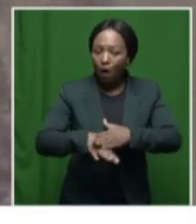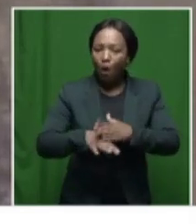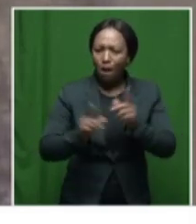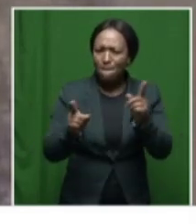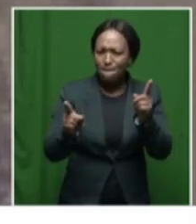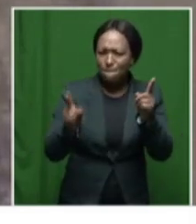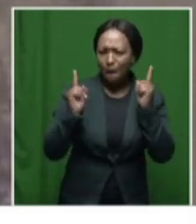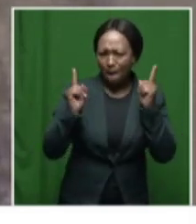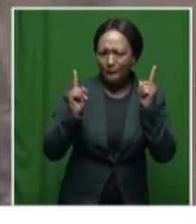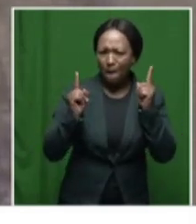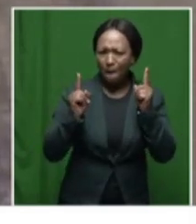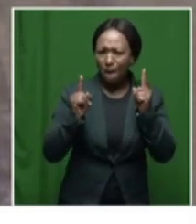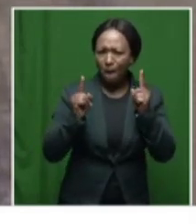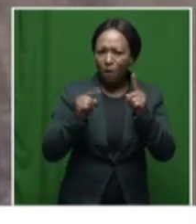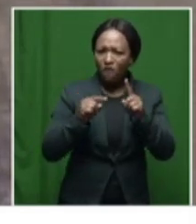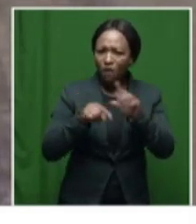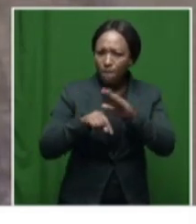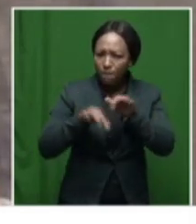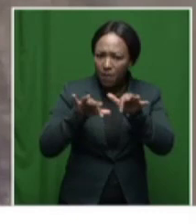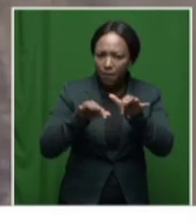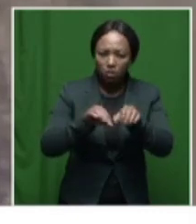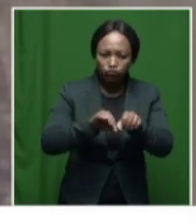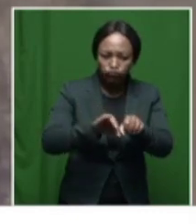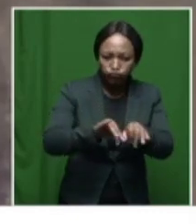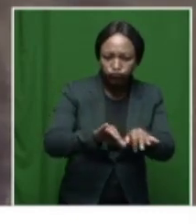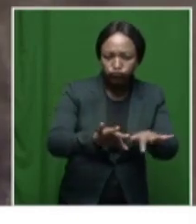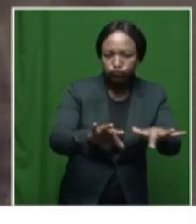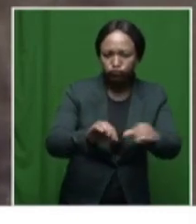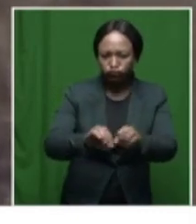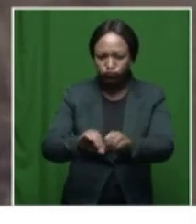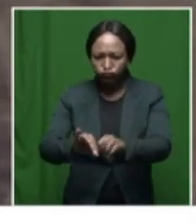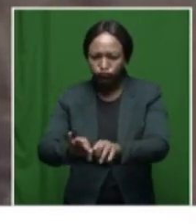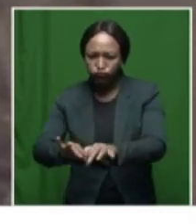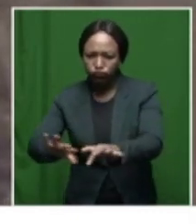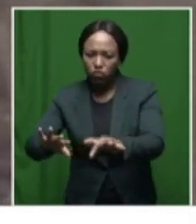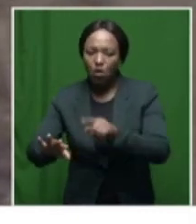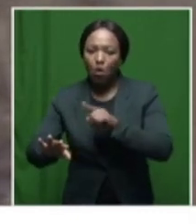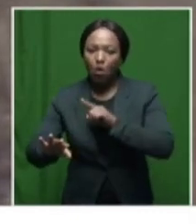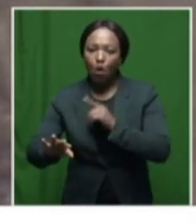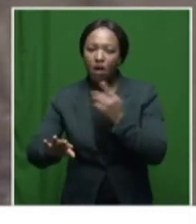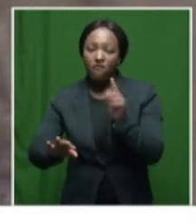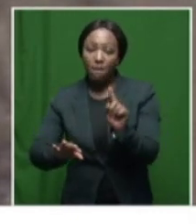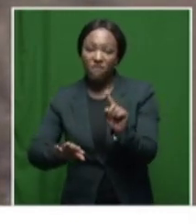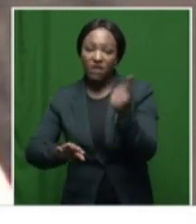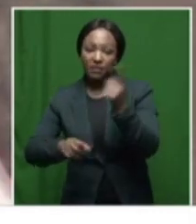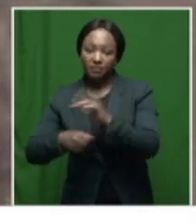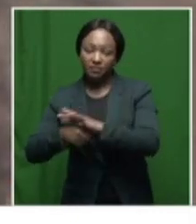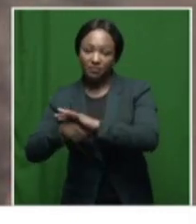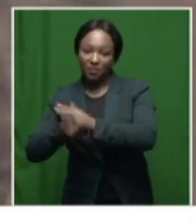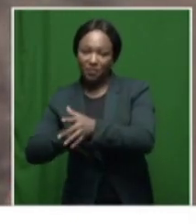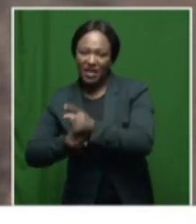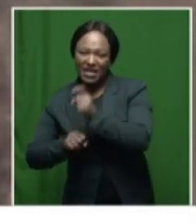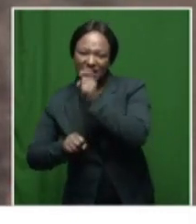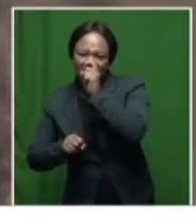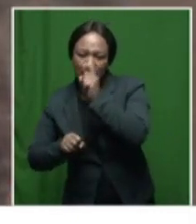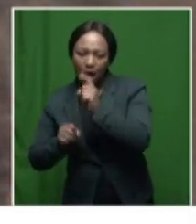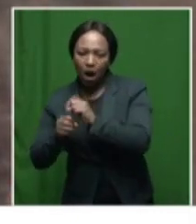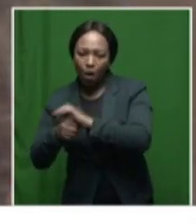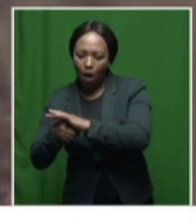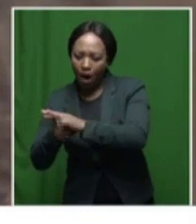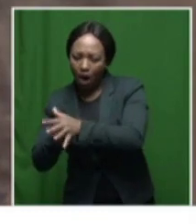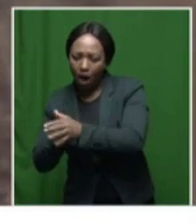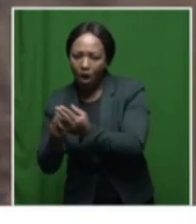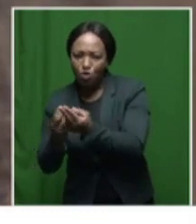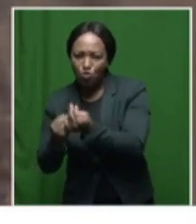contagious. And that's the only way it will replace its mother offspring or its sister offspring who's currently dominating. So